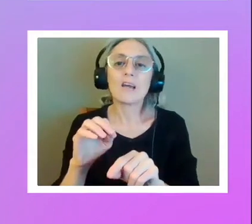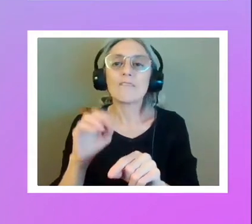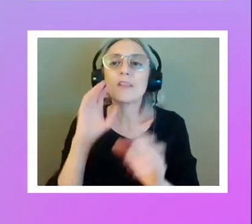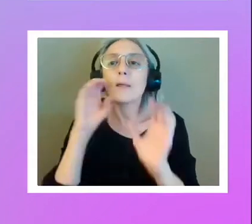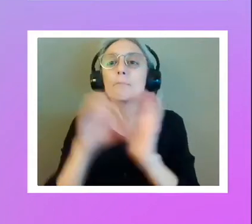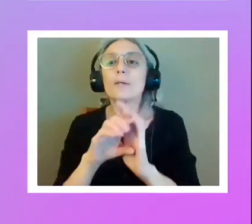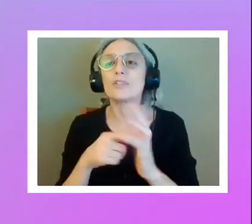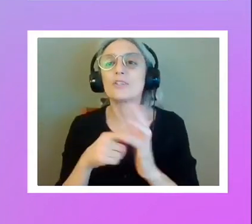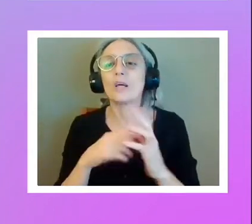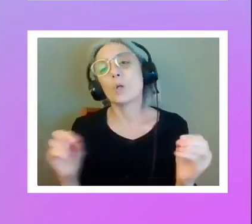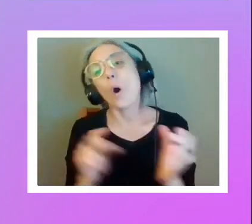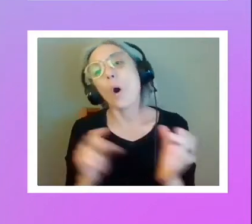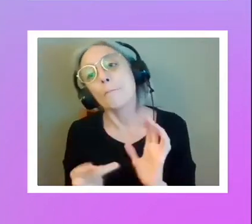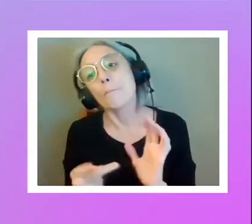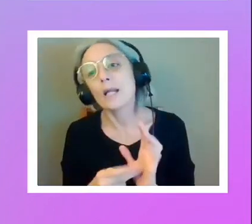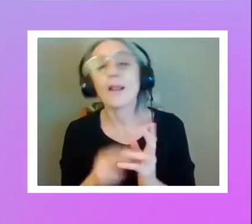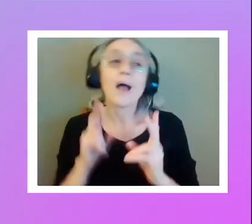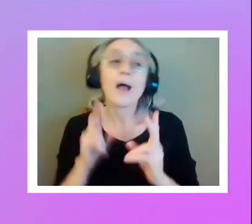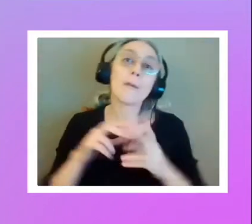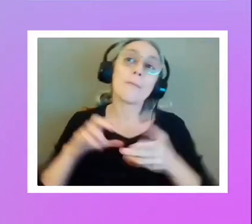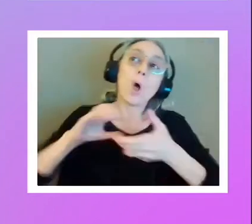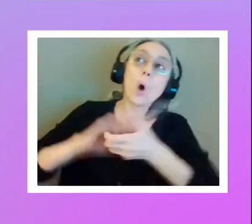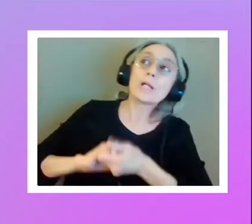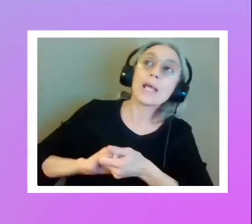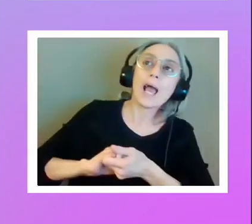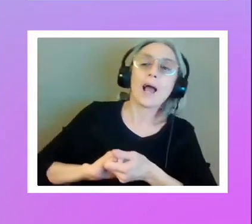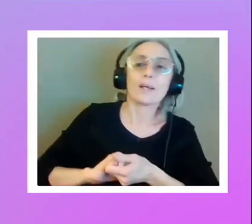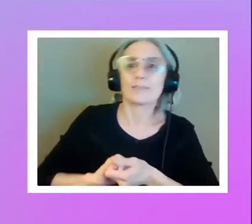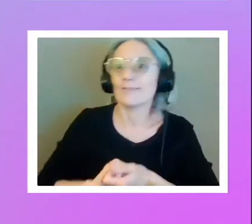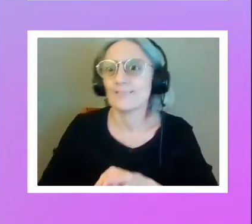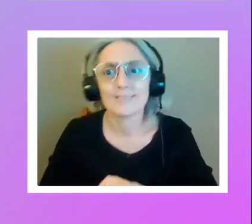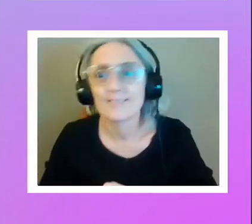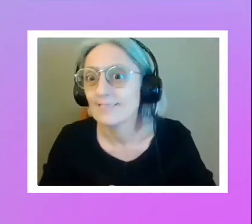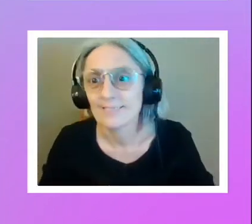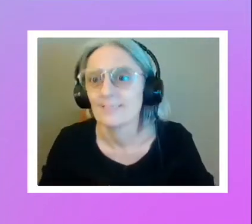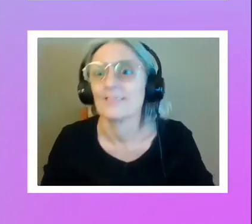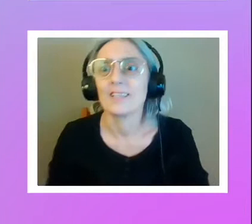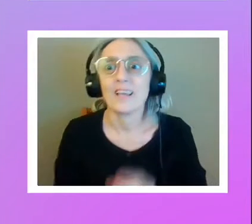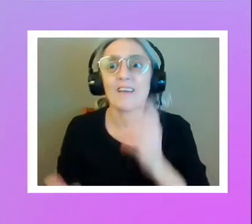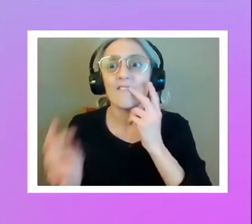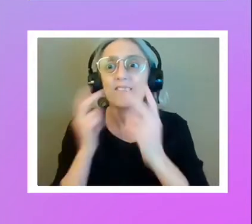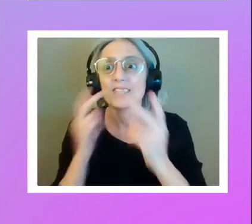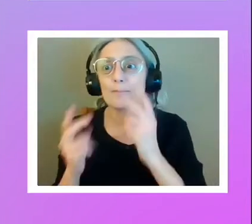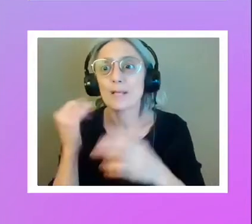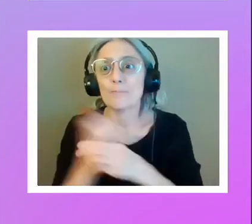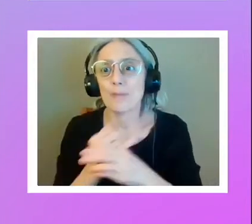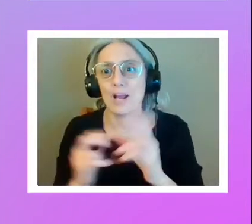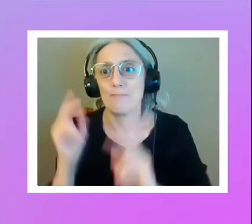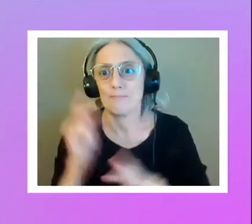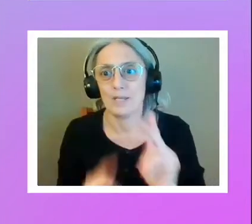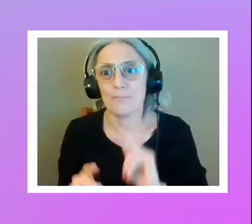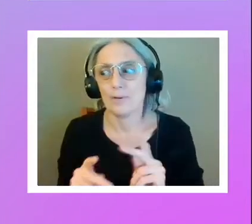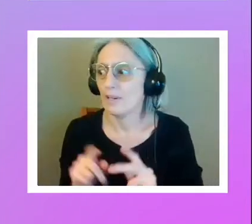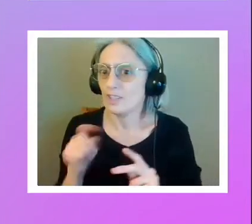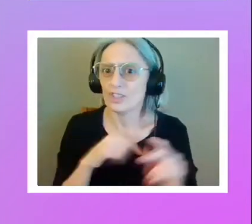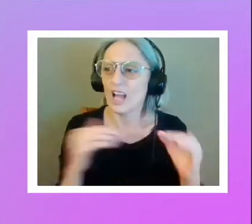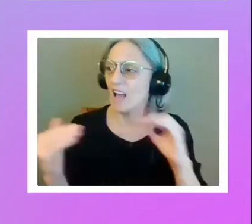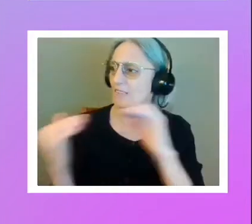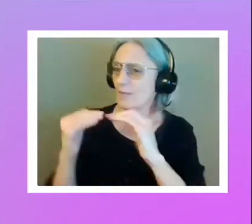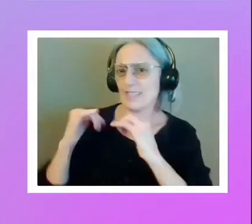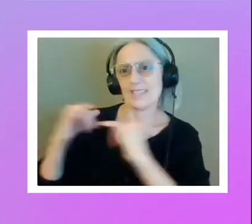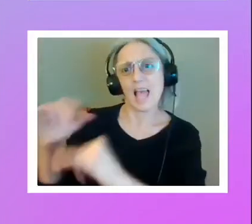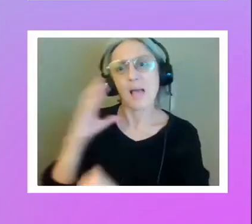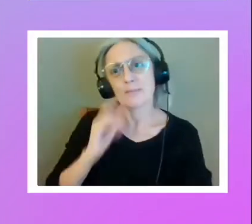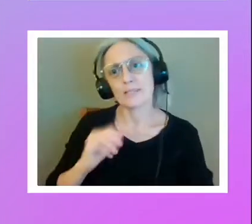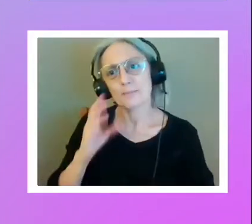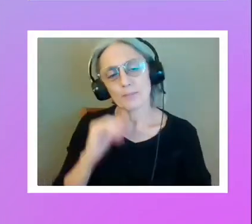or something. No. Visibly impaired people want to feel the full experience. Let them see that